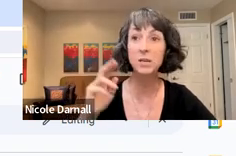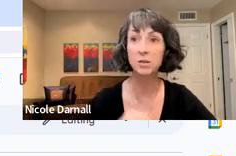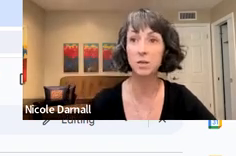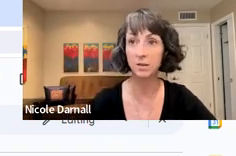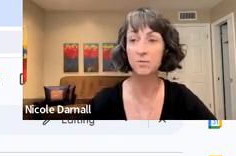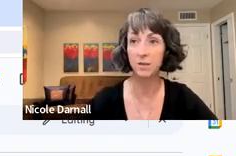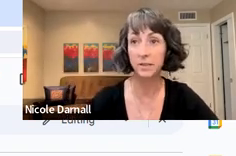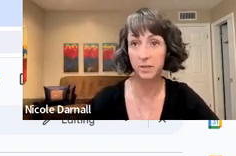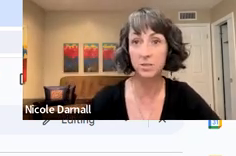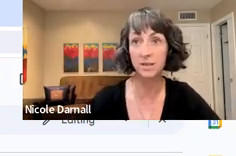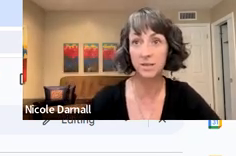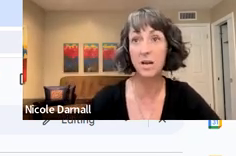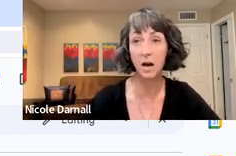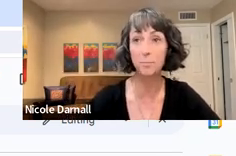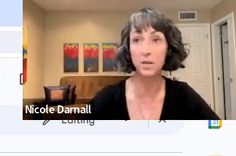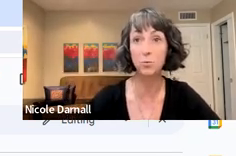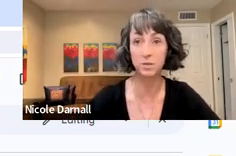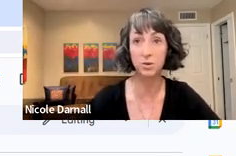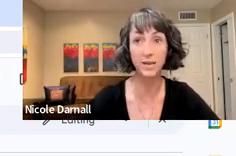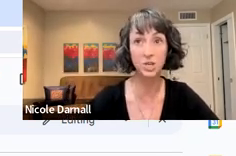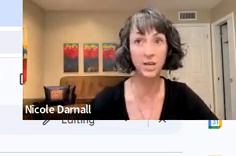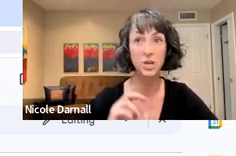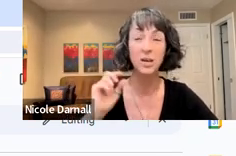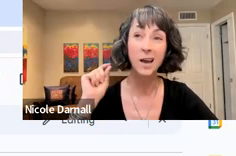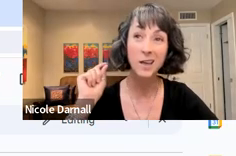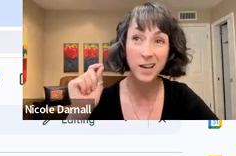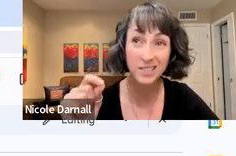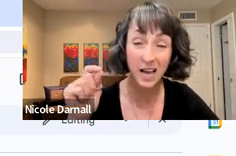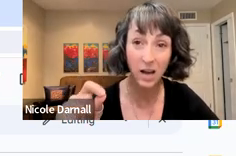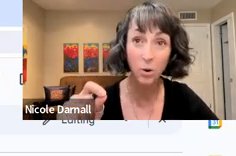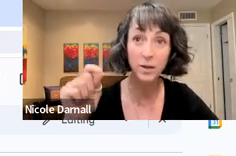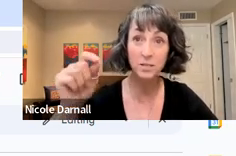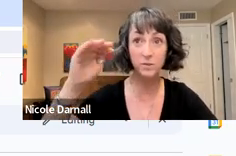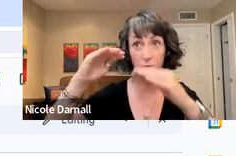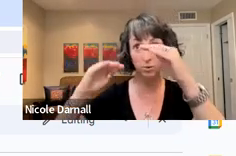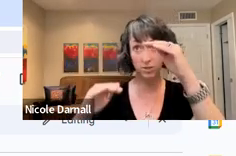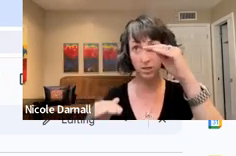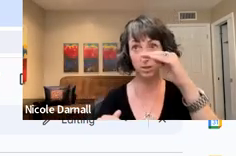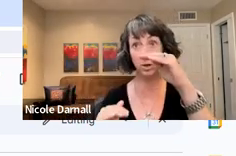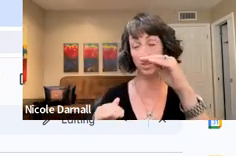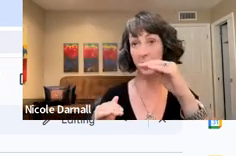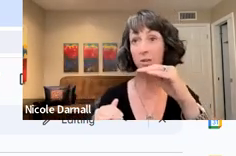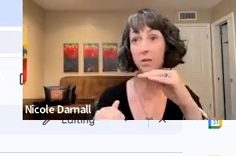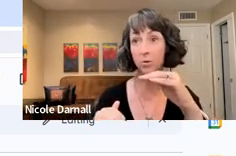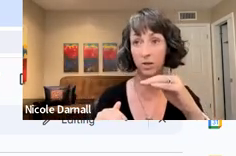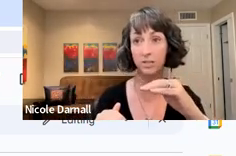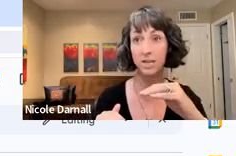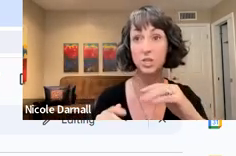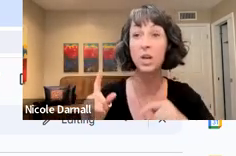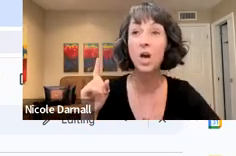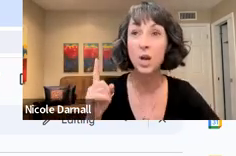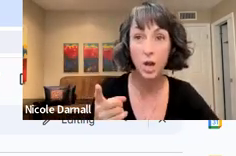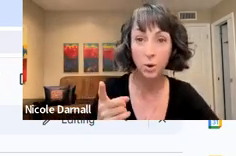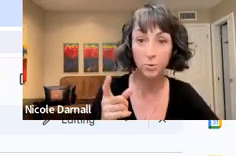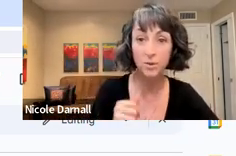that direct ear of leaders at the top in order to create change. And that's how individuals lower down in the